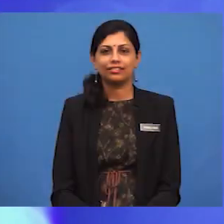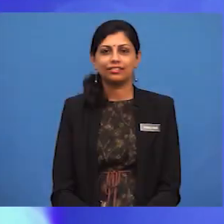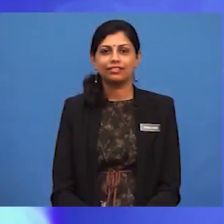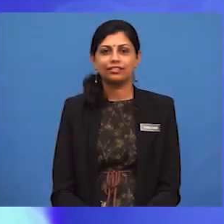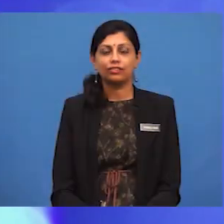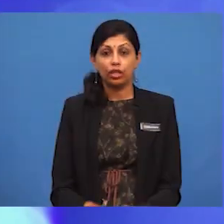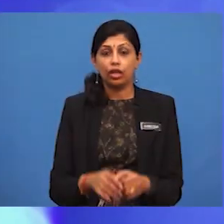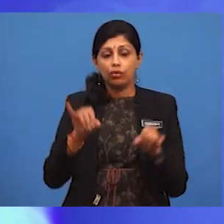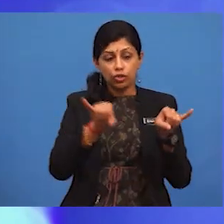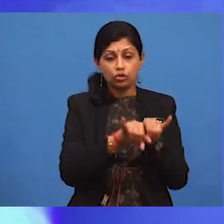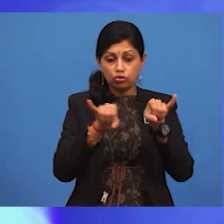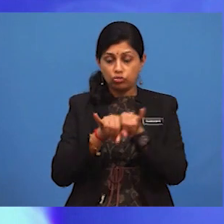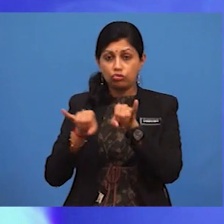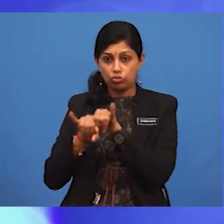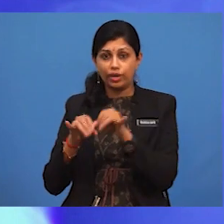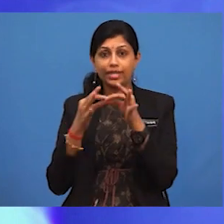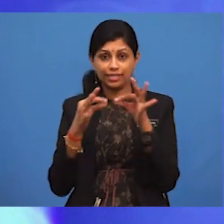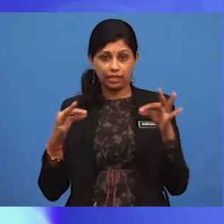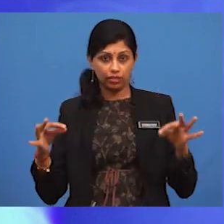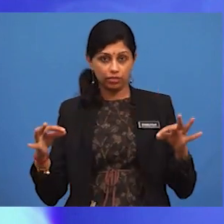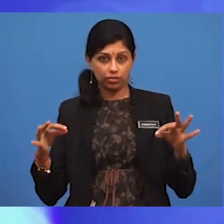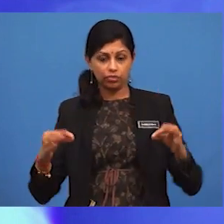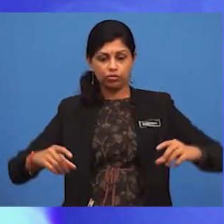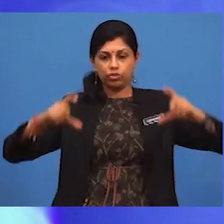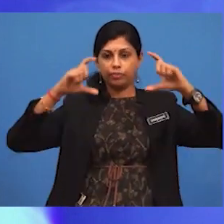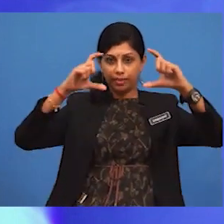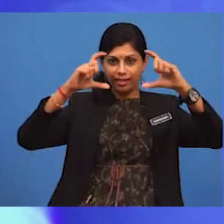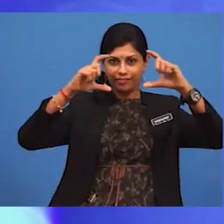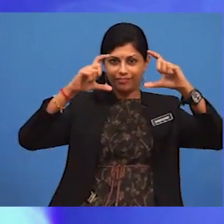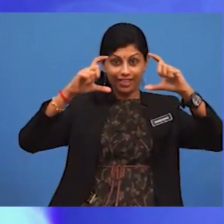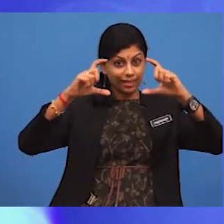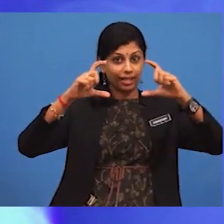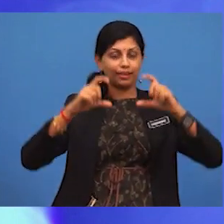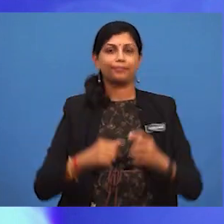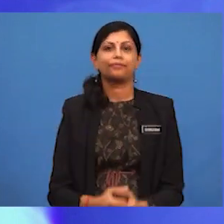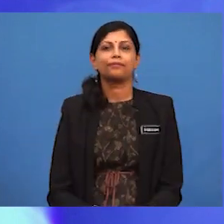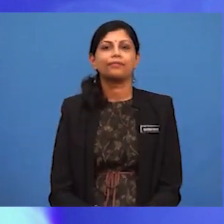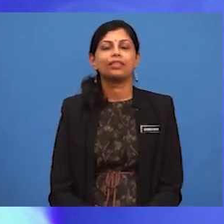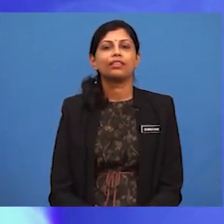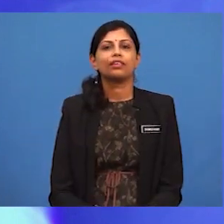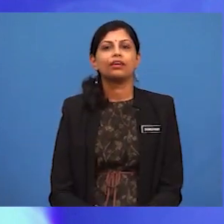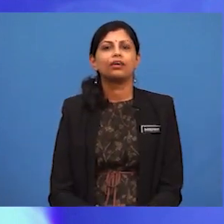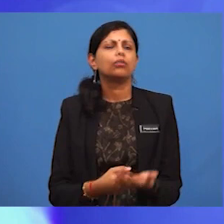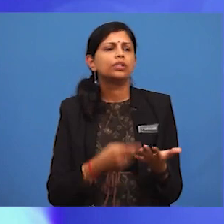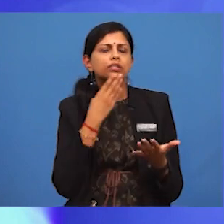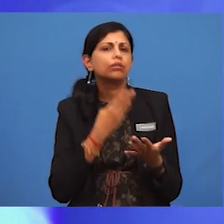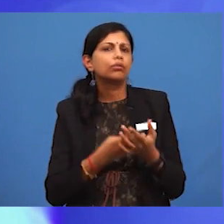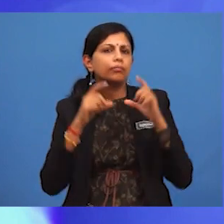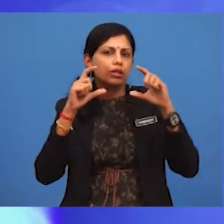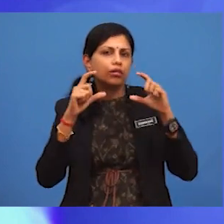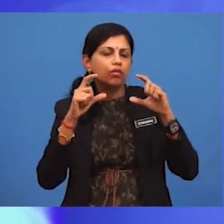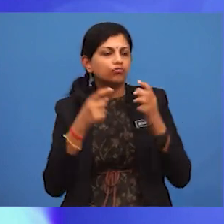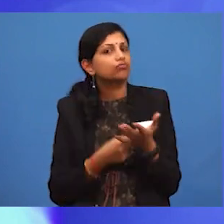When you join several sentences, they will produce a paragraph. Now, what is a good